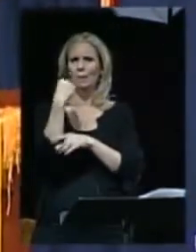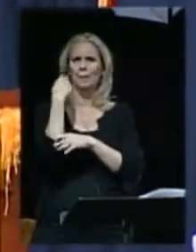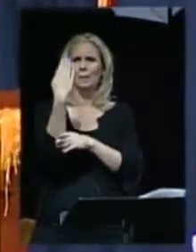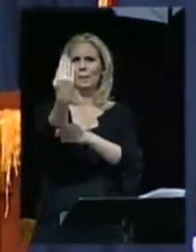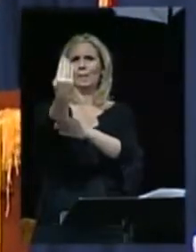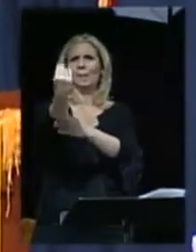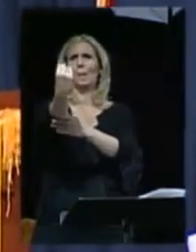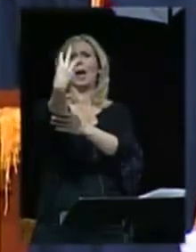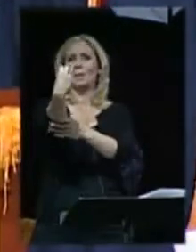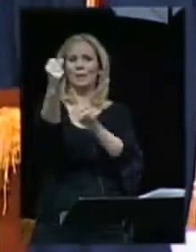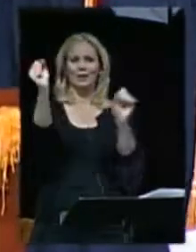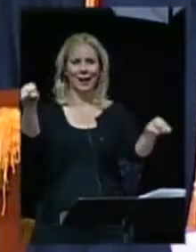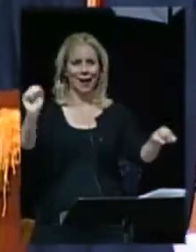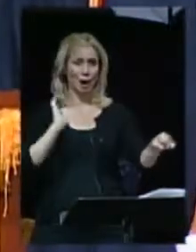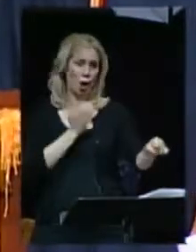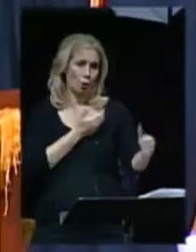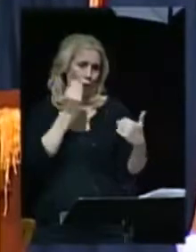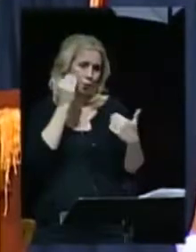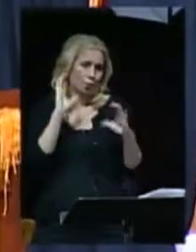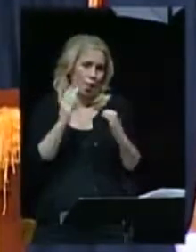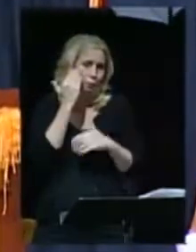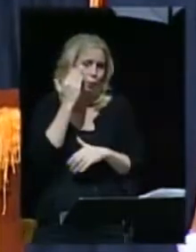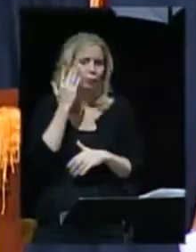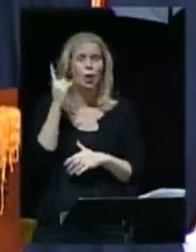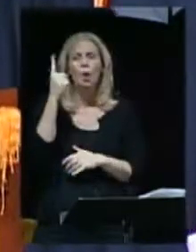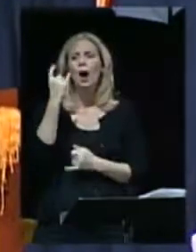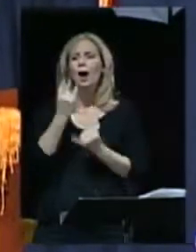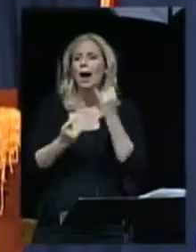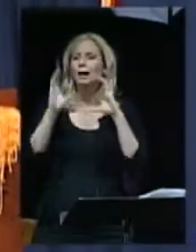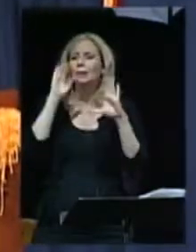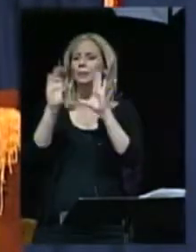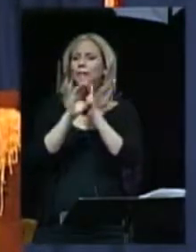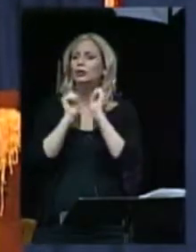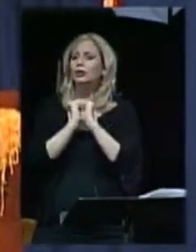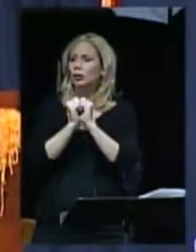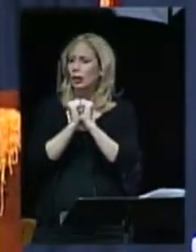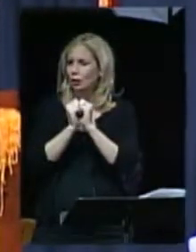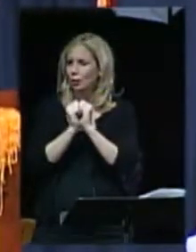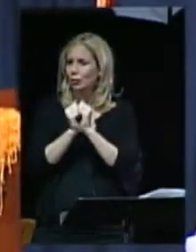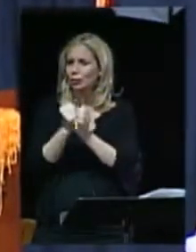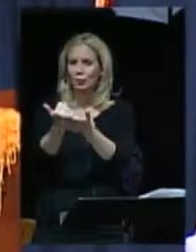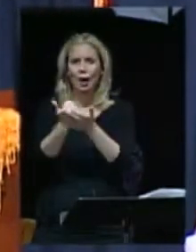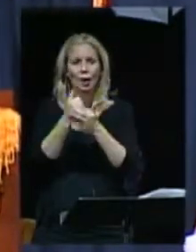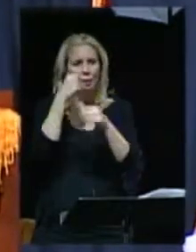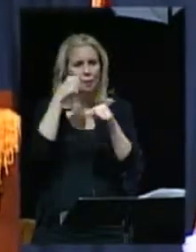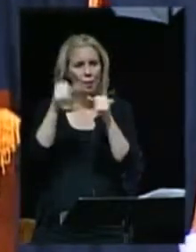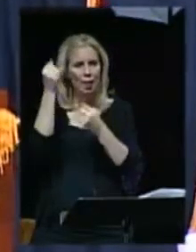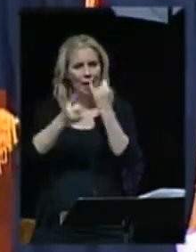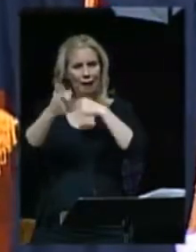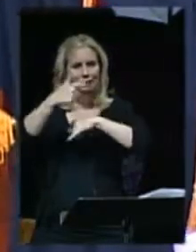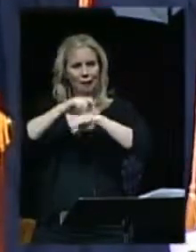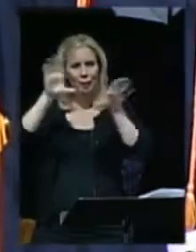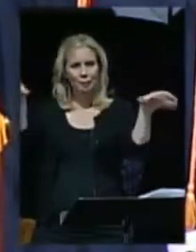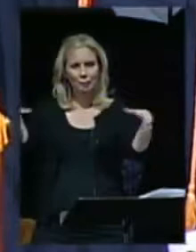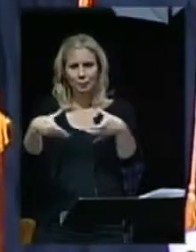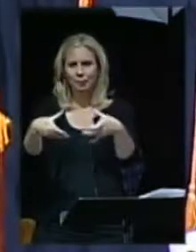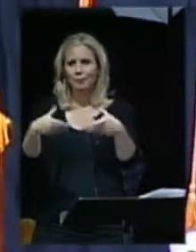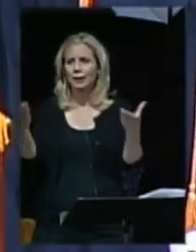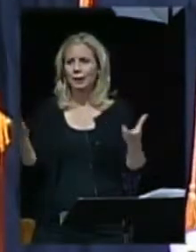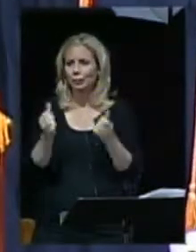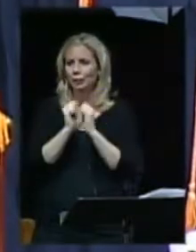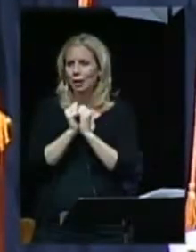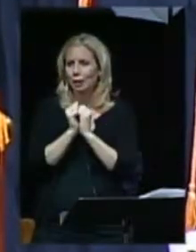has. We're going to take one last picture together to remember the last time we're all in the same room together.